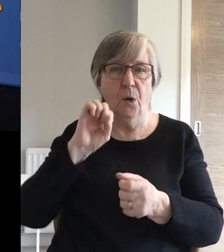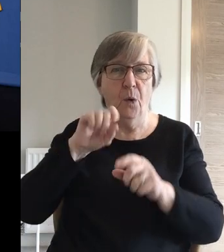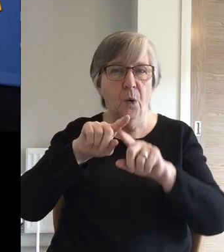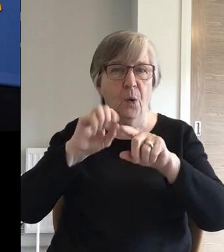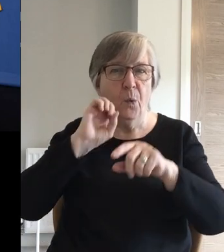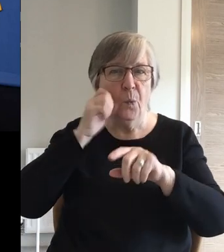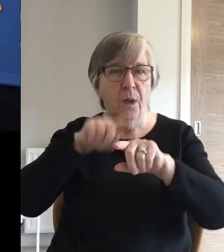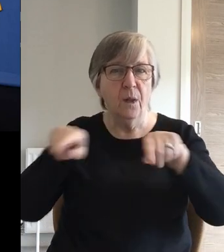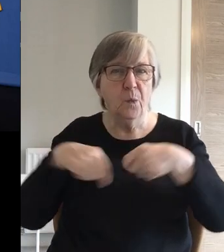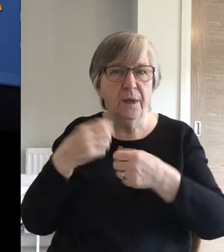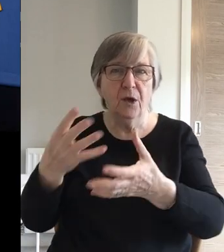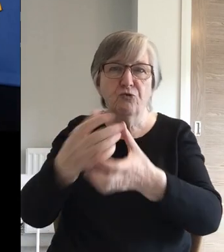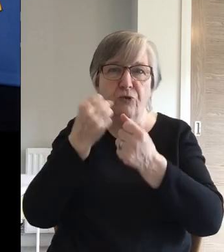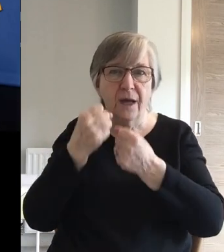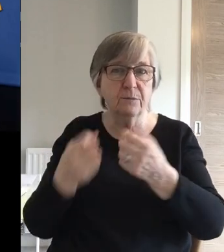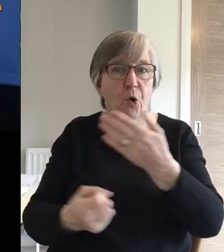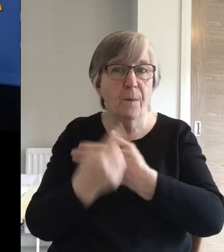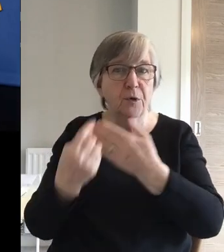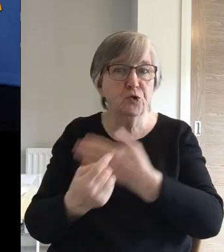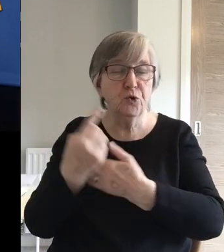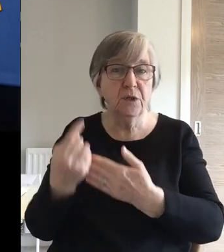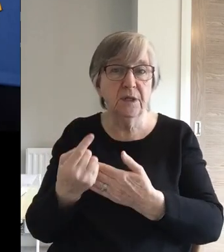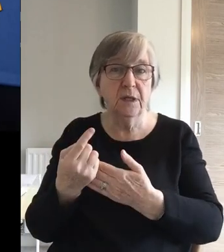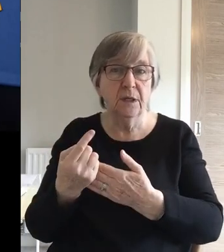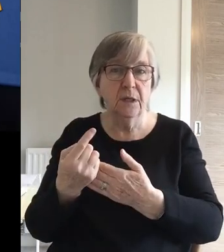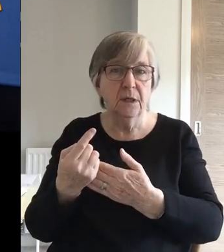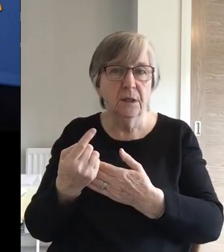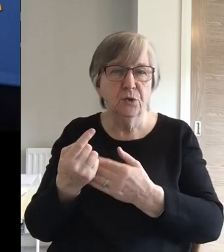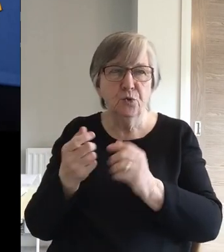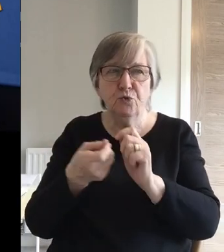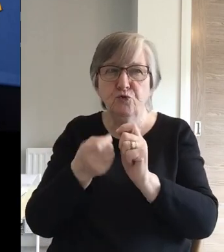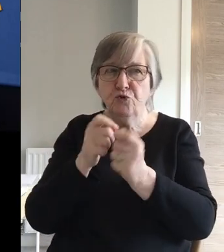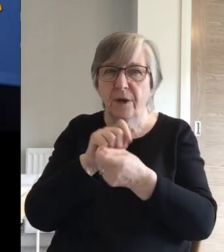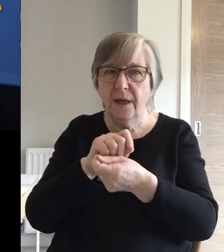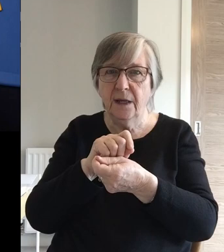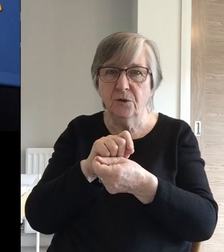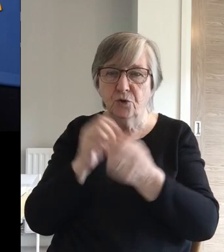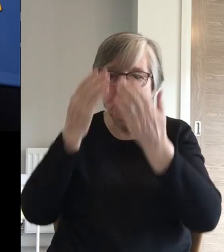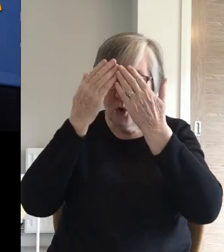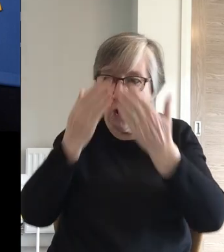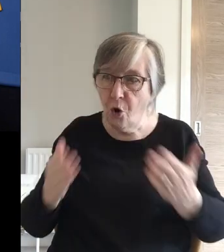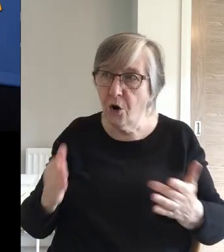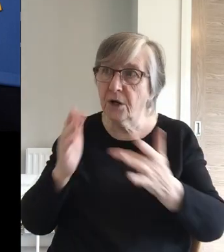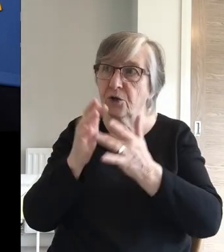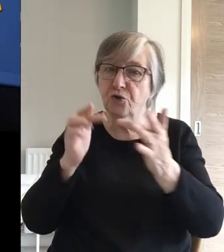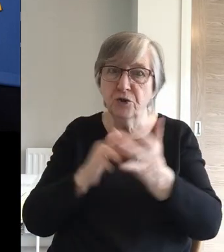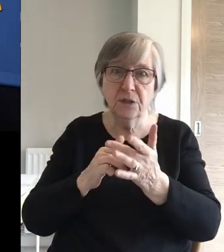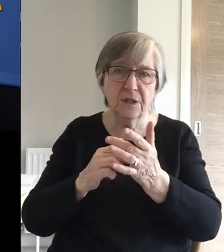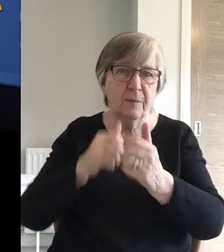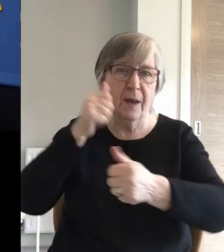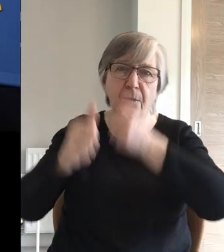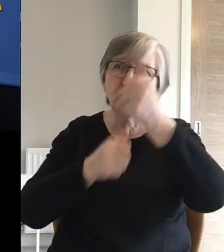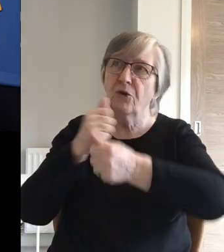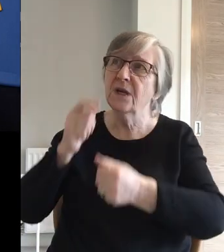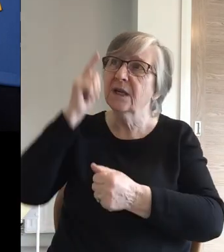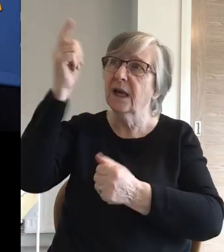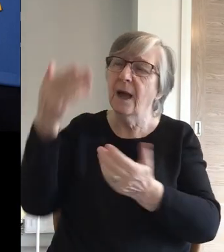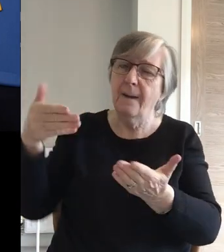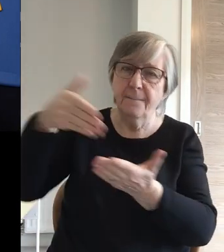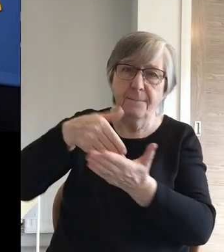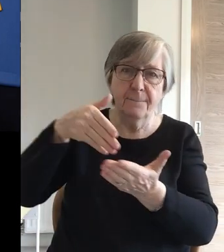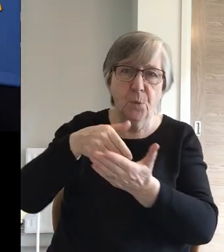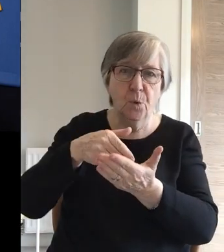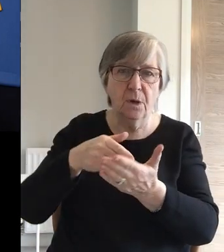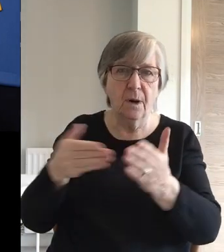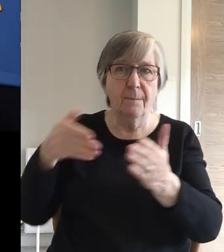the opportunity that the church has to reset herself, to honour Jesus by praising him more regularly, more